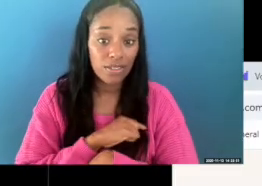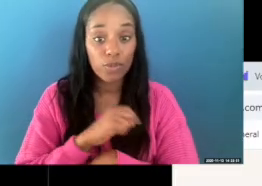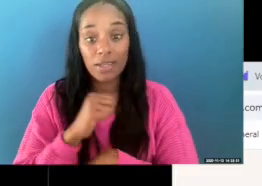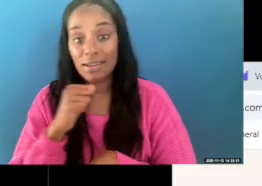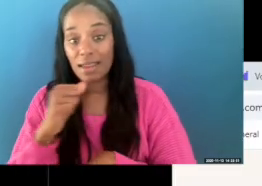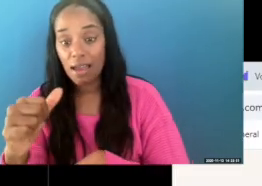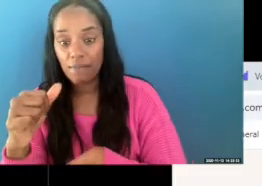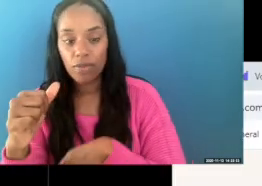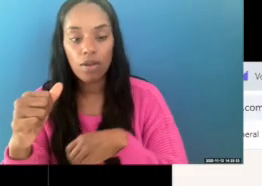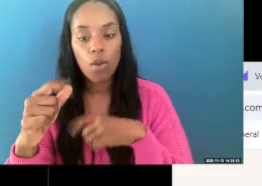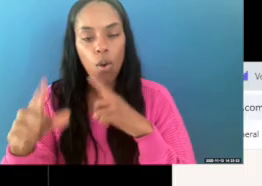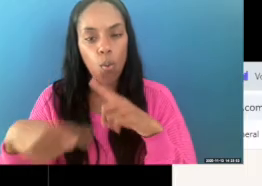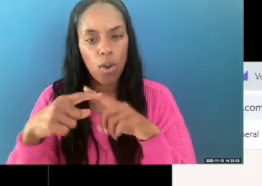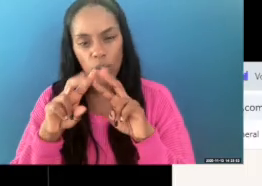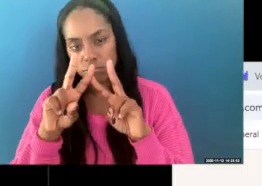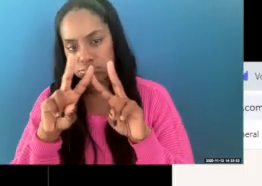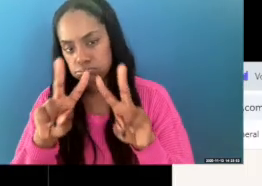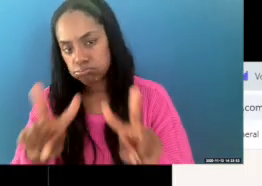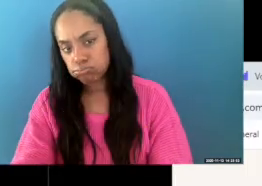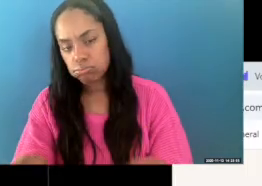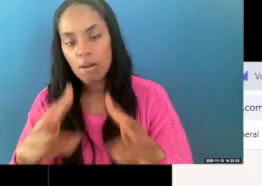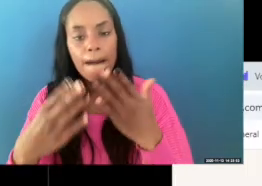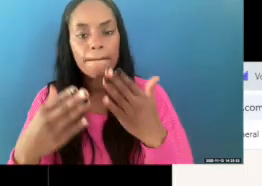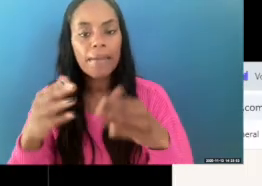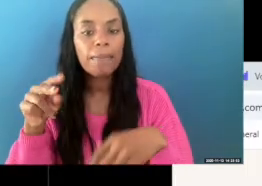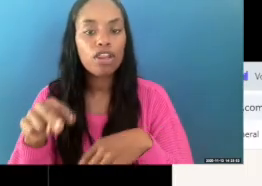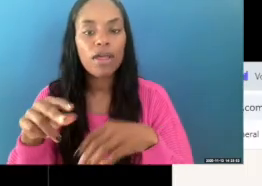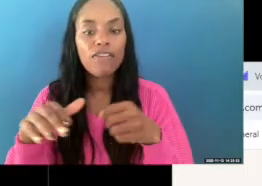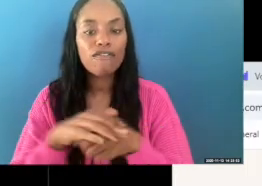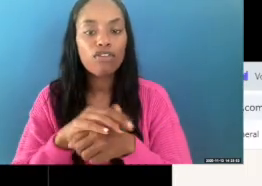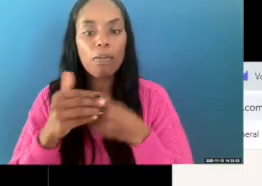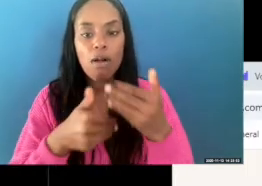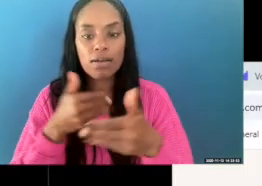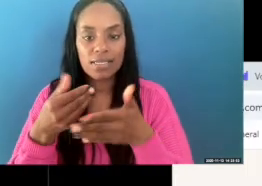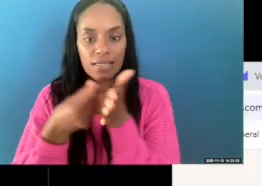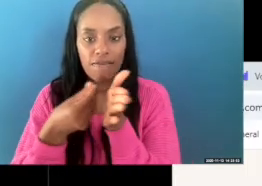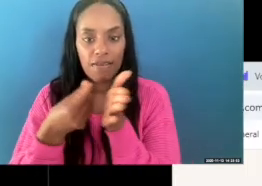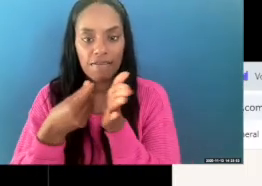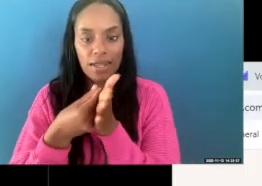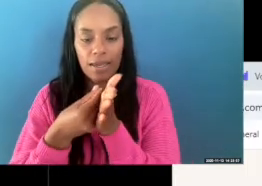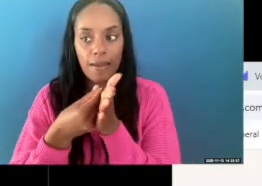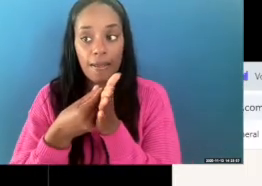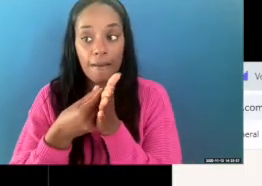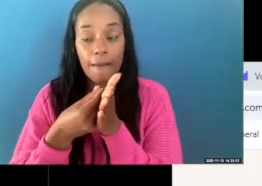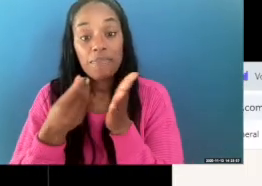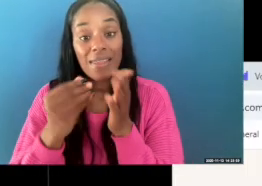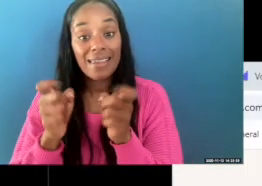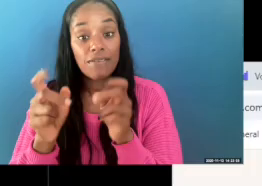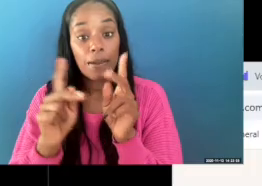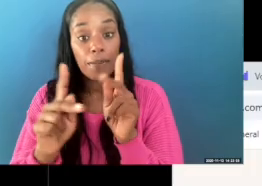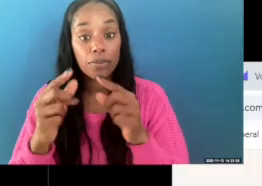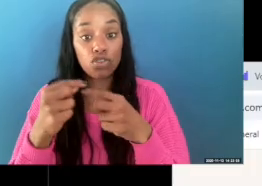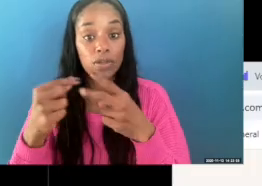Lottie V who mentioned that. So. And that's the other thing when we talk about these programs, we're not looking at the eligible and